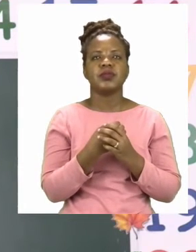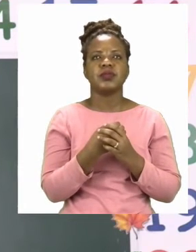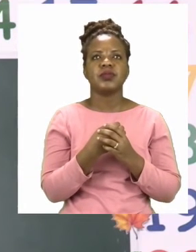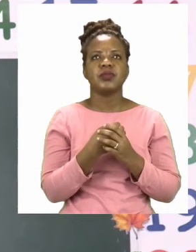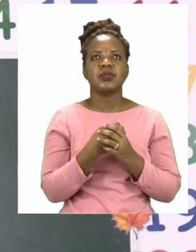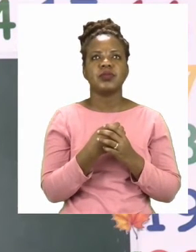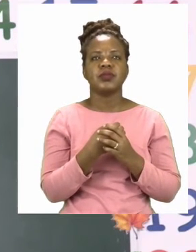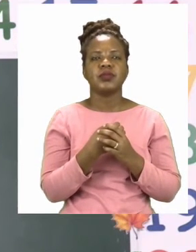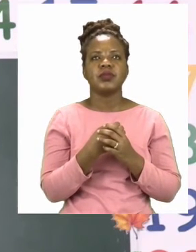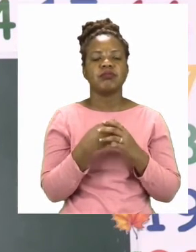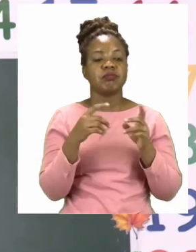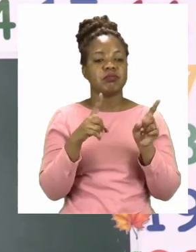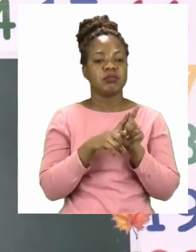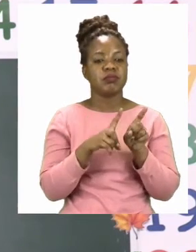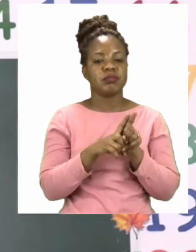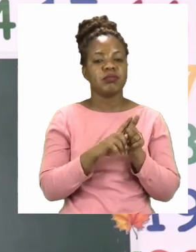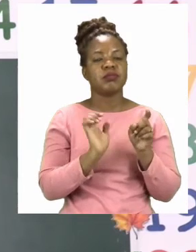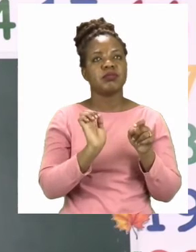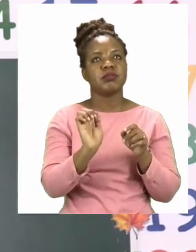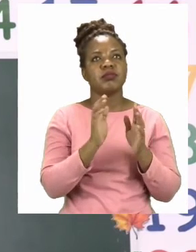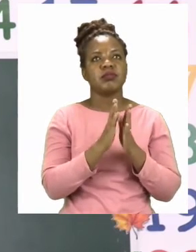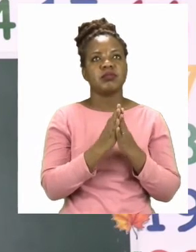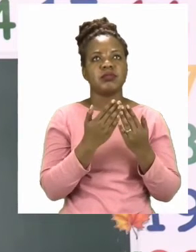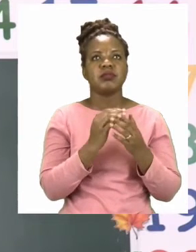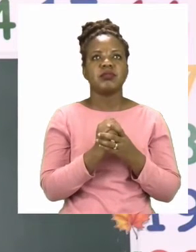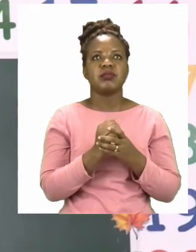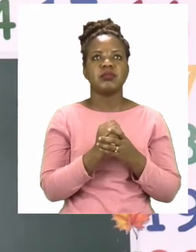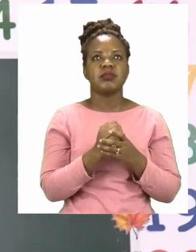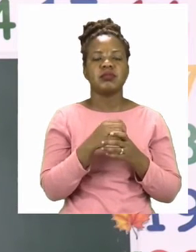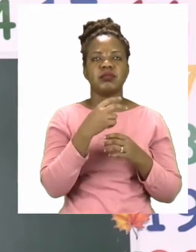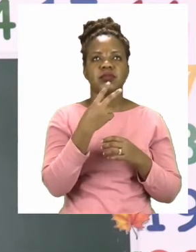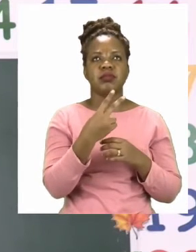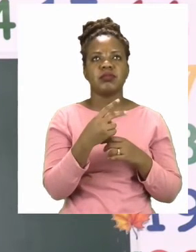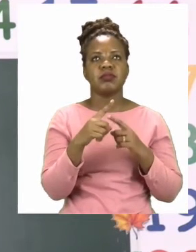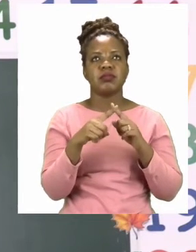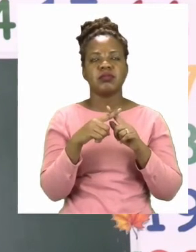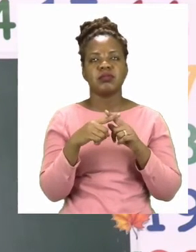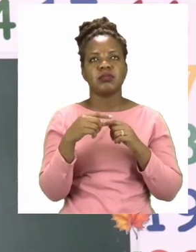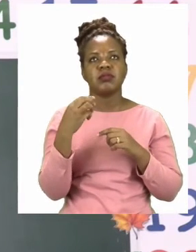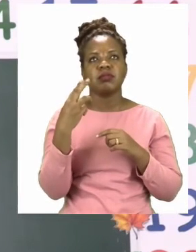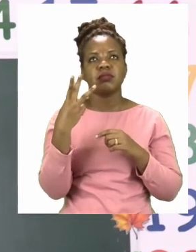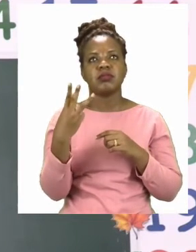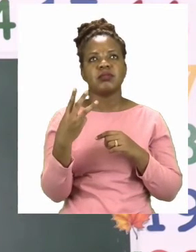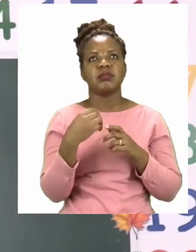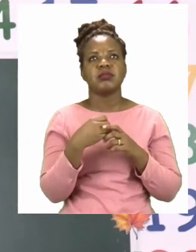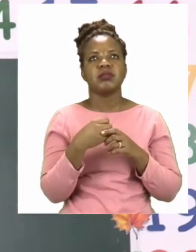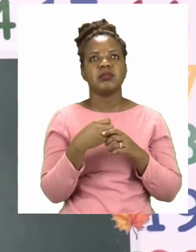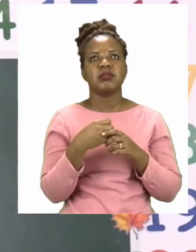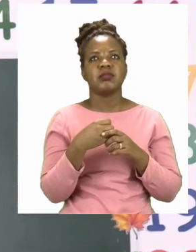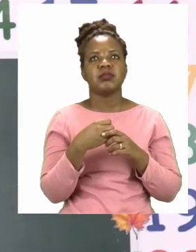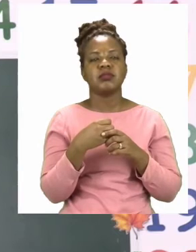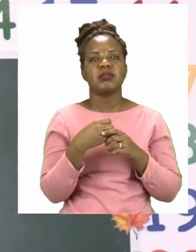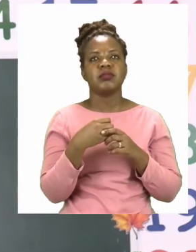Just like in your book. The next one is 2 times 3, and that one is